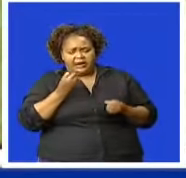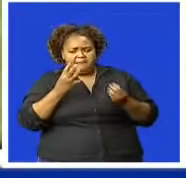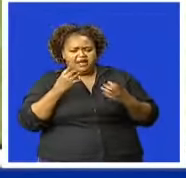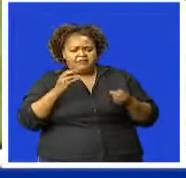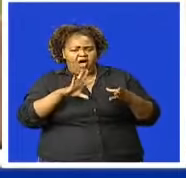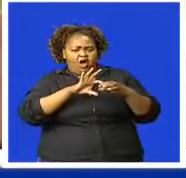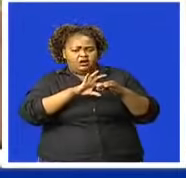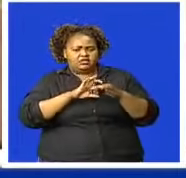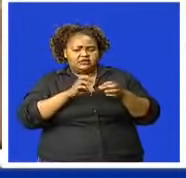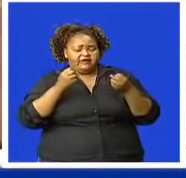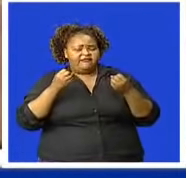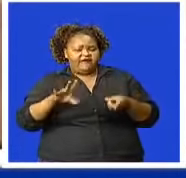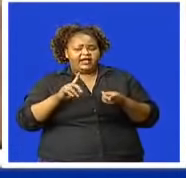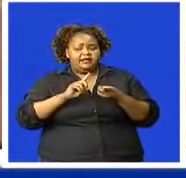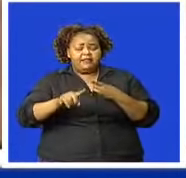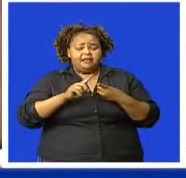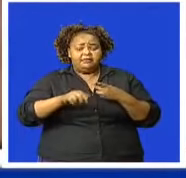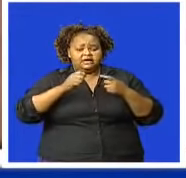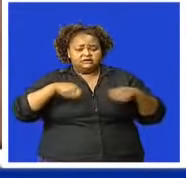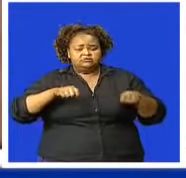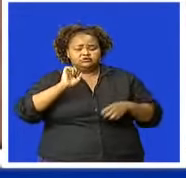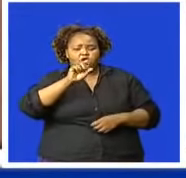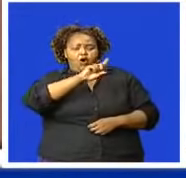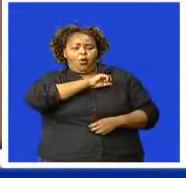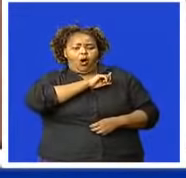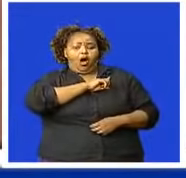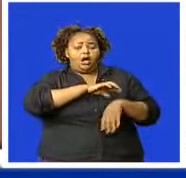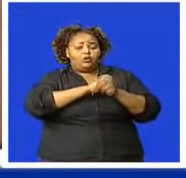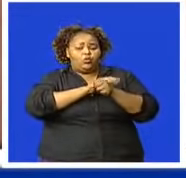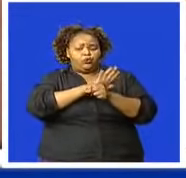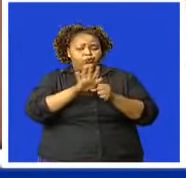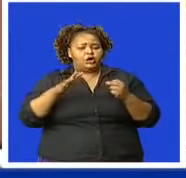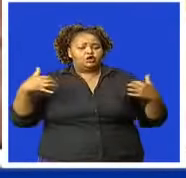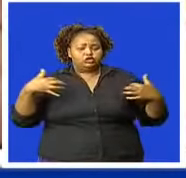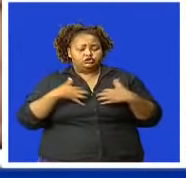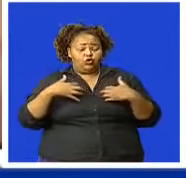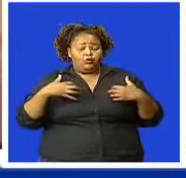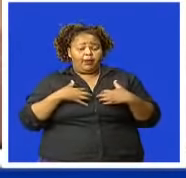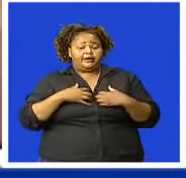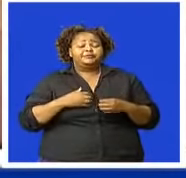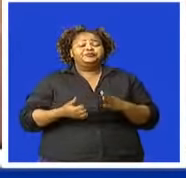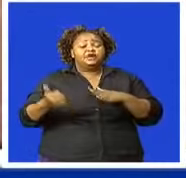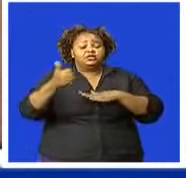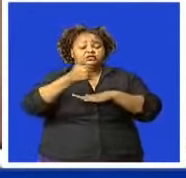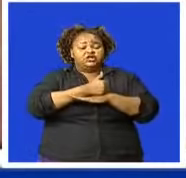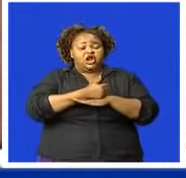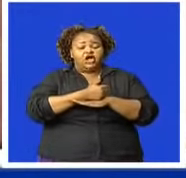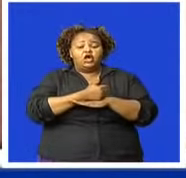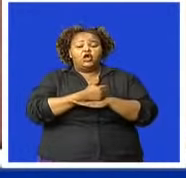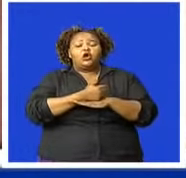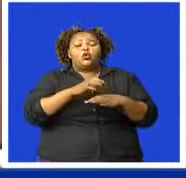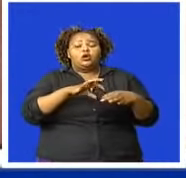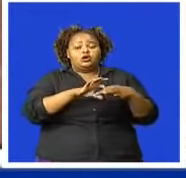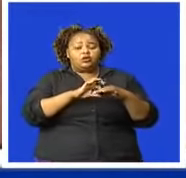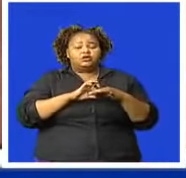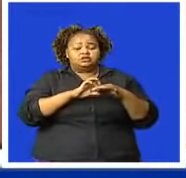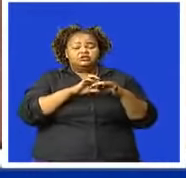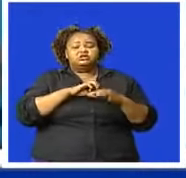ukudlalisa imidlalo yato ngesizathu seligciwane i-corona. Umphathi walenhlangano Darius Dlomo